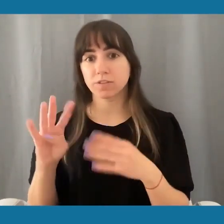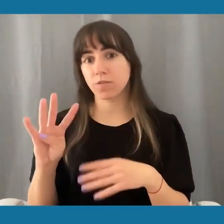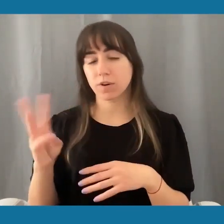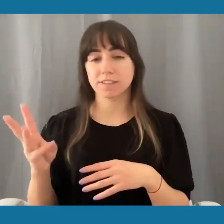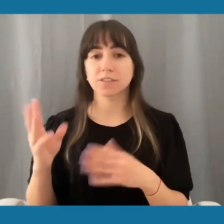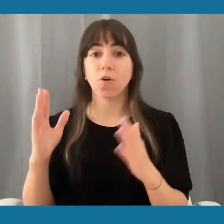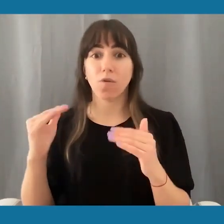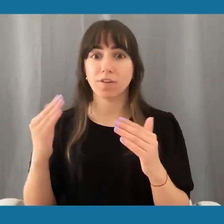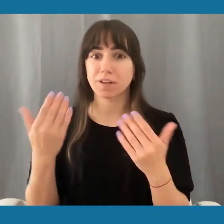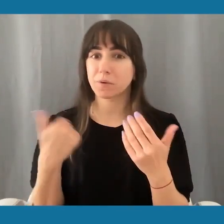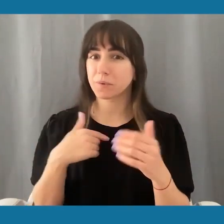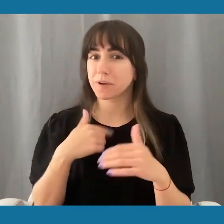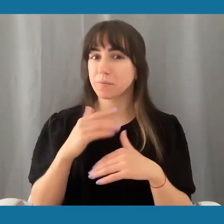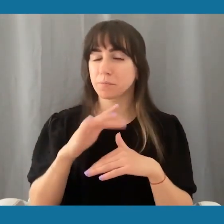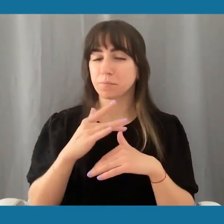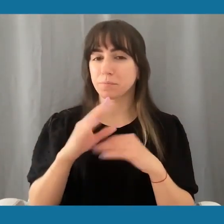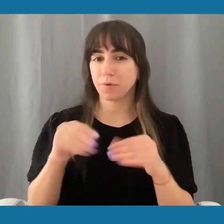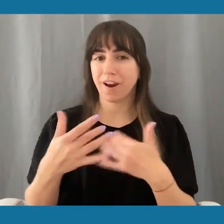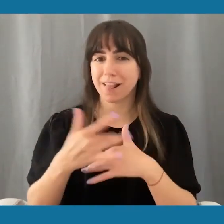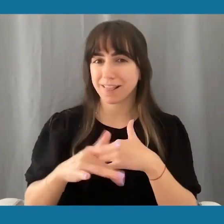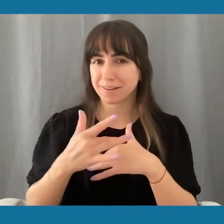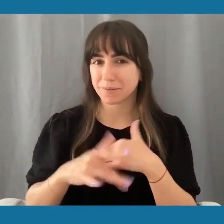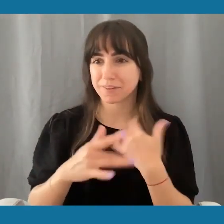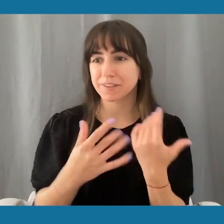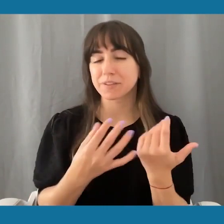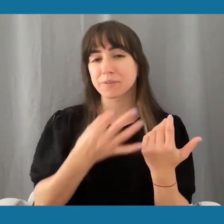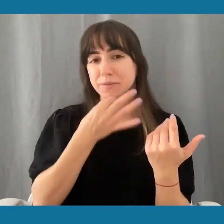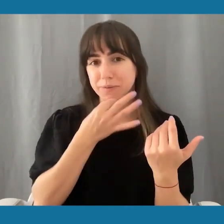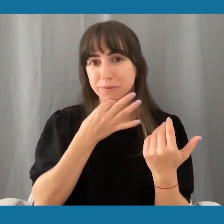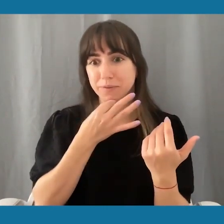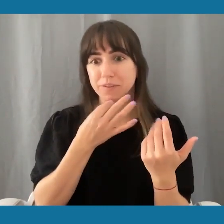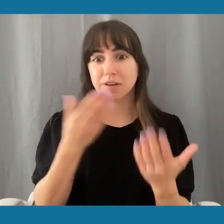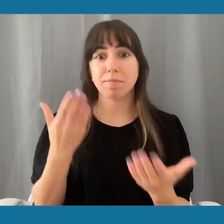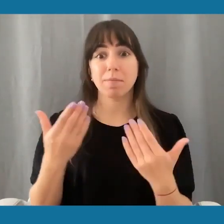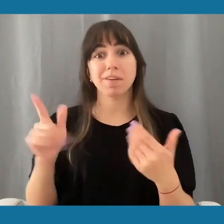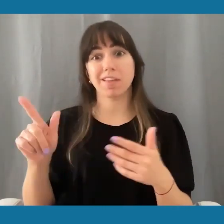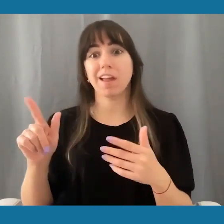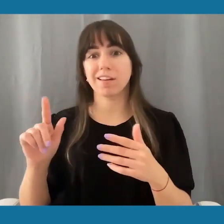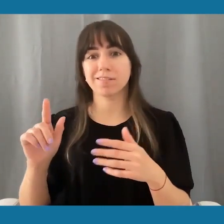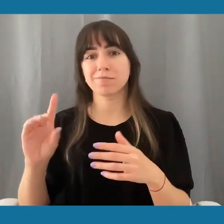they had a later in life diagnosis, like multiple sclerosis, early